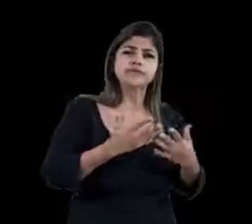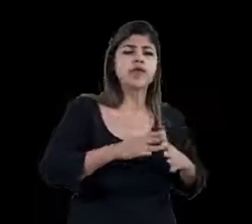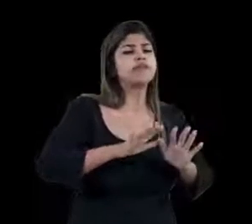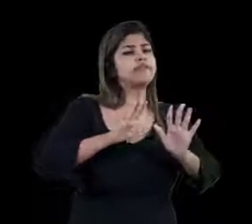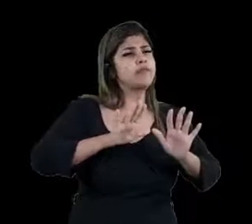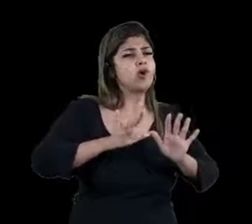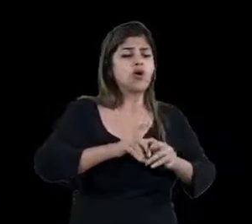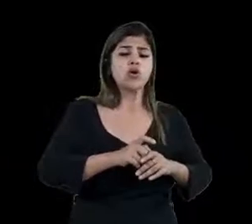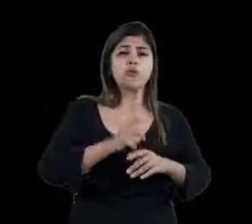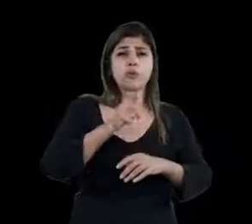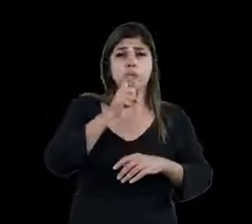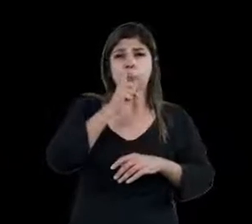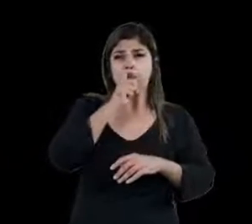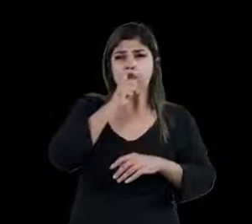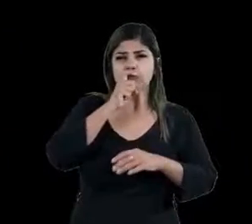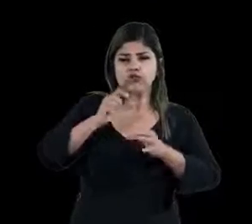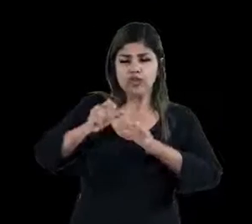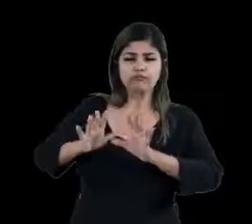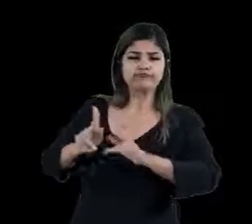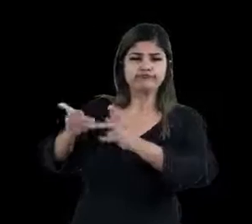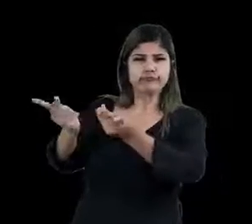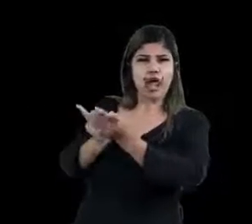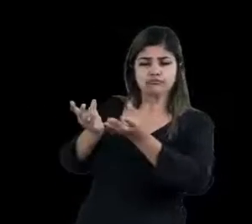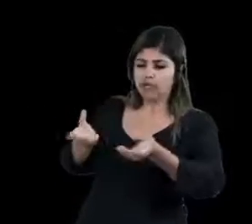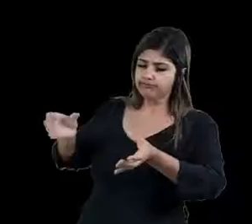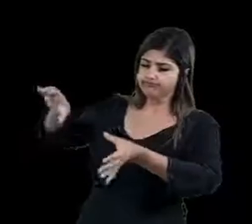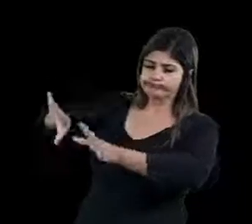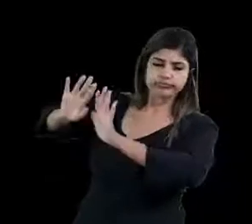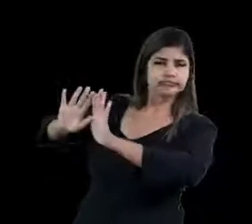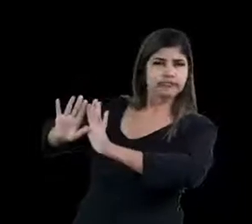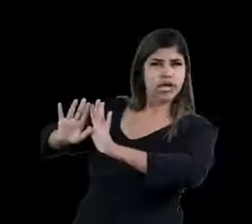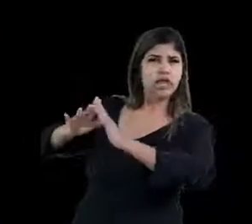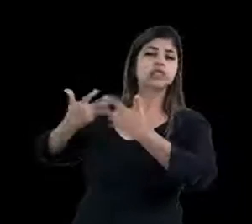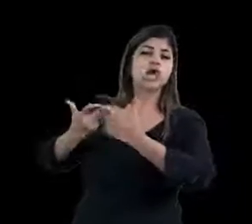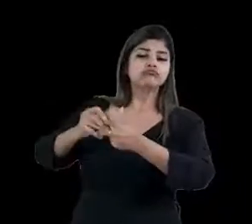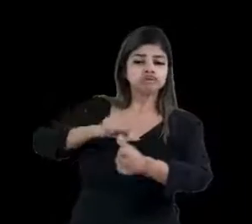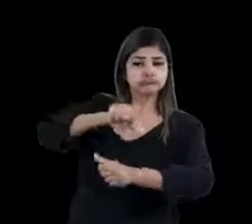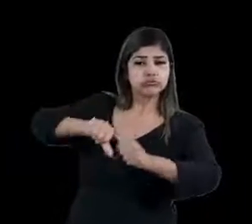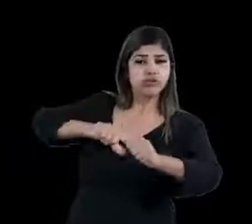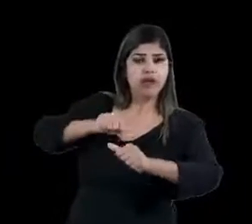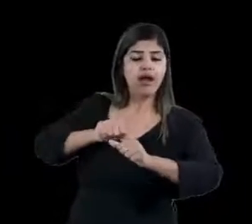Then they put the ice back on a plate. The ice melted into water again.